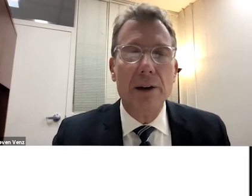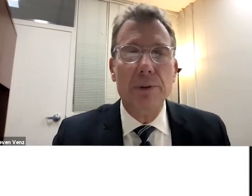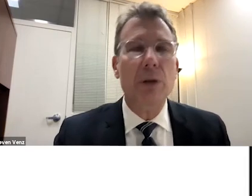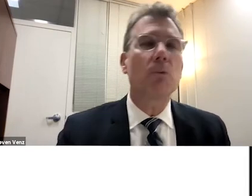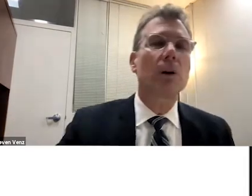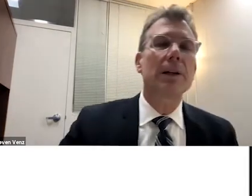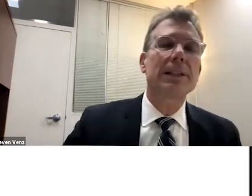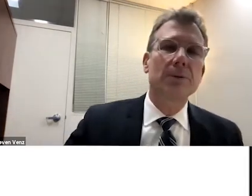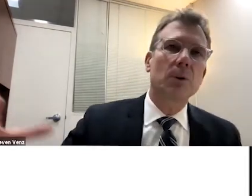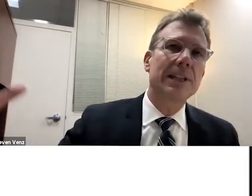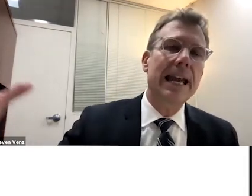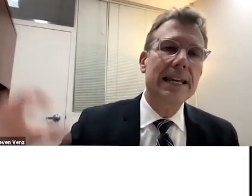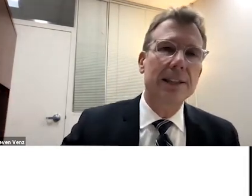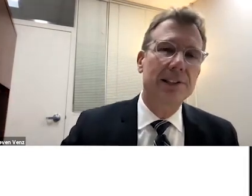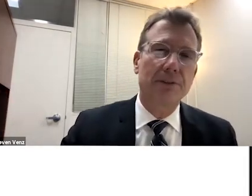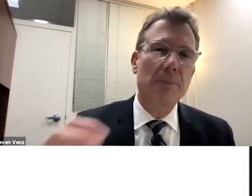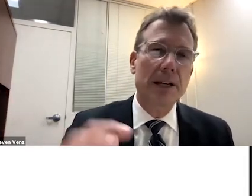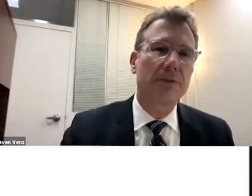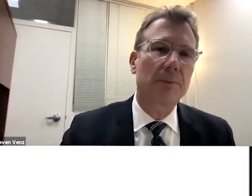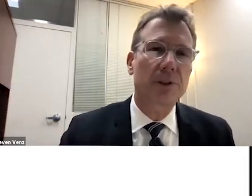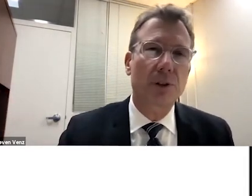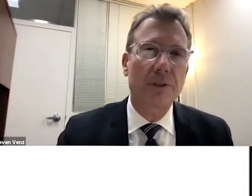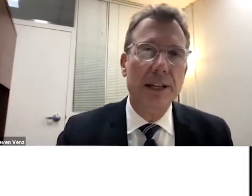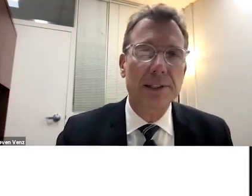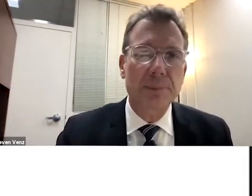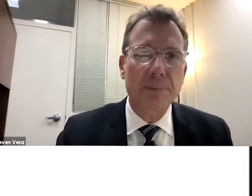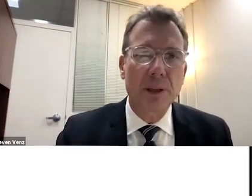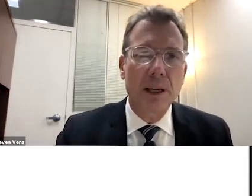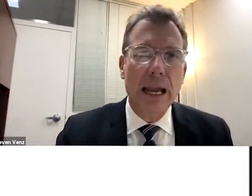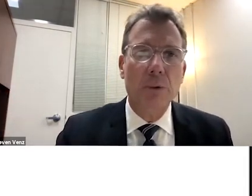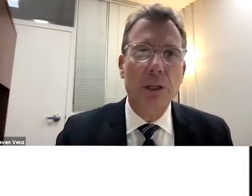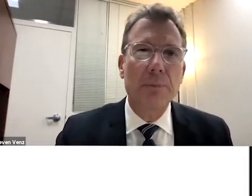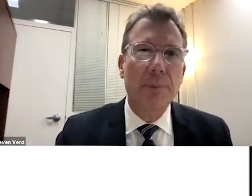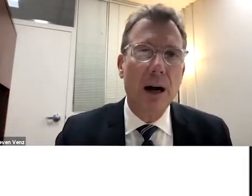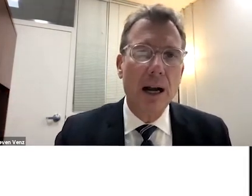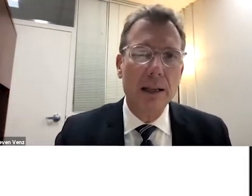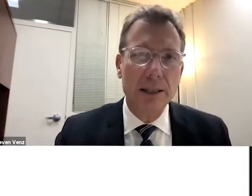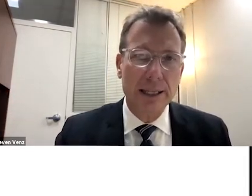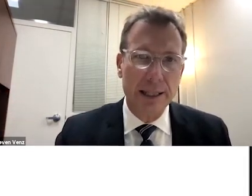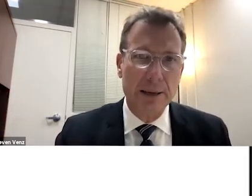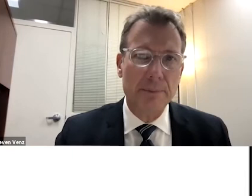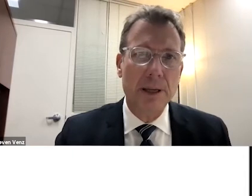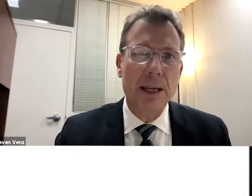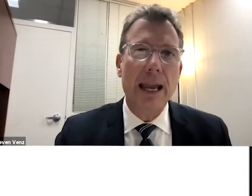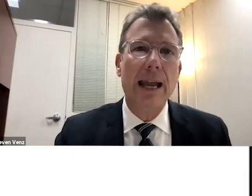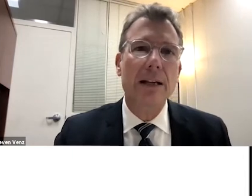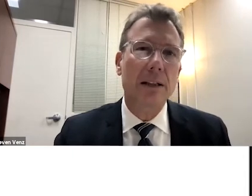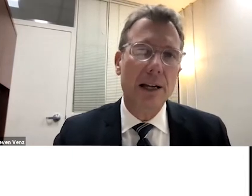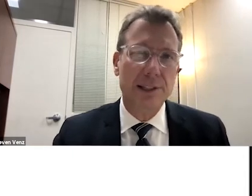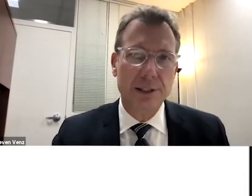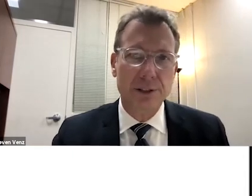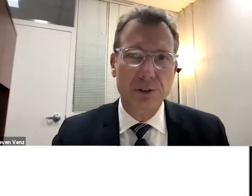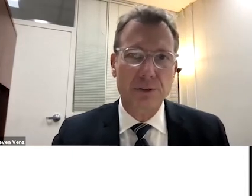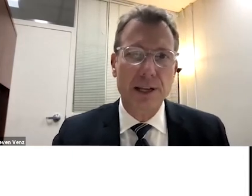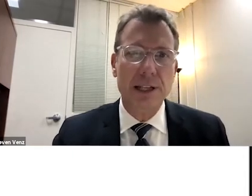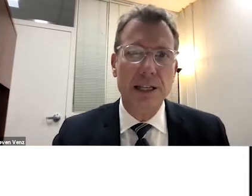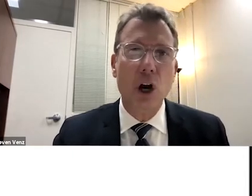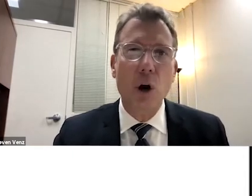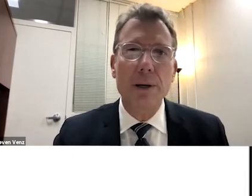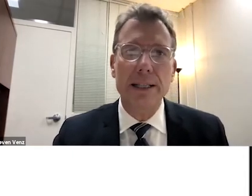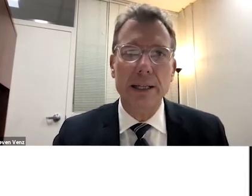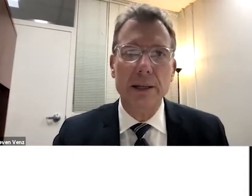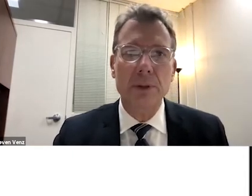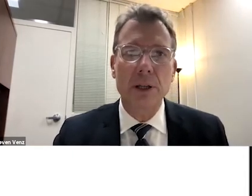right now that we're taking this information from the surveys and we're compiling them, analyzing the surveys